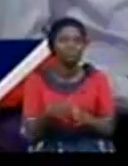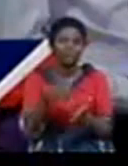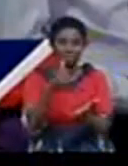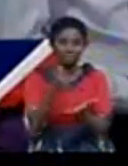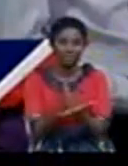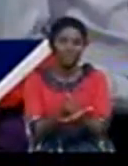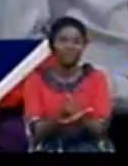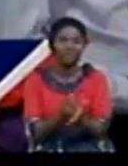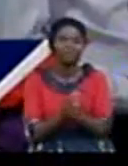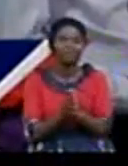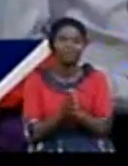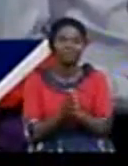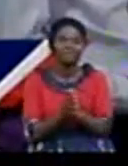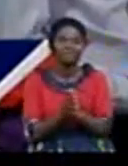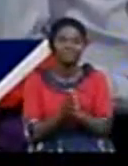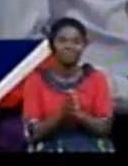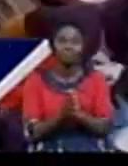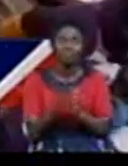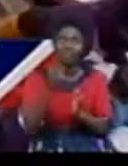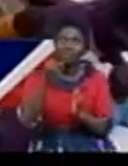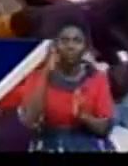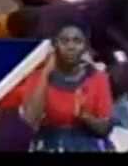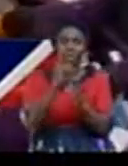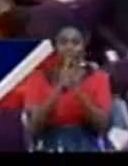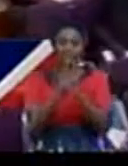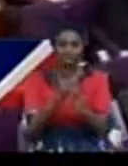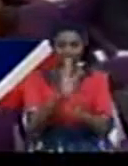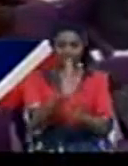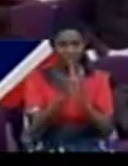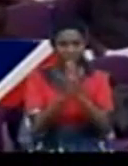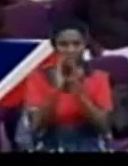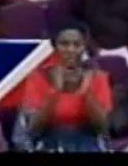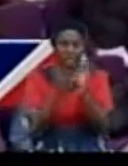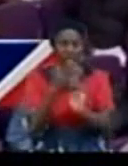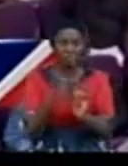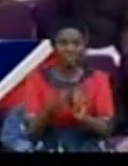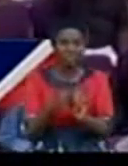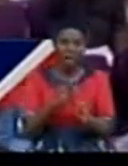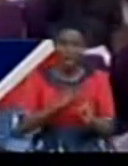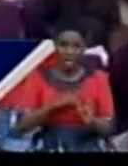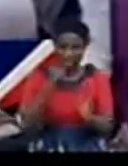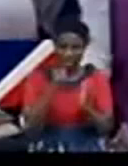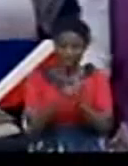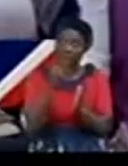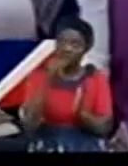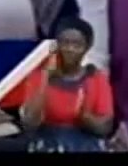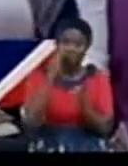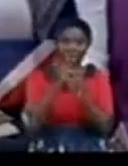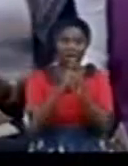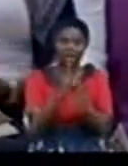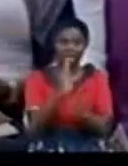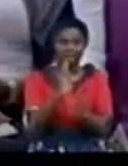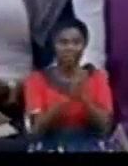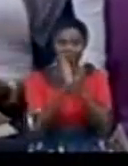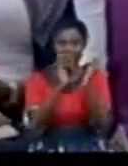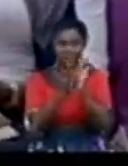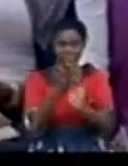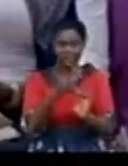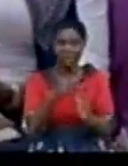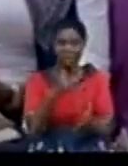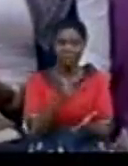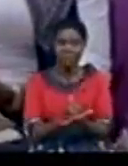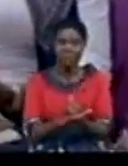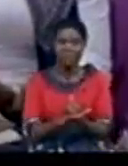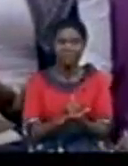there. He will answer your prayer. I said he will answer your prayer. When you pray for